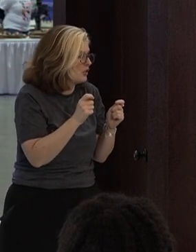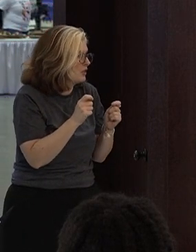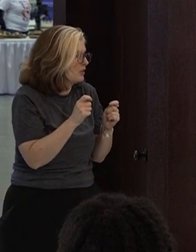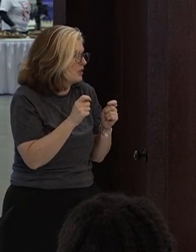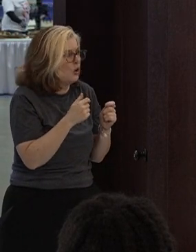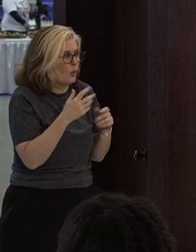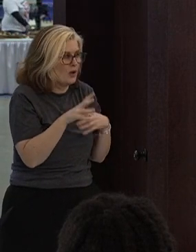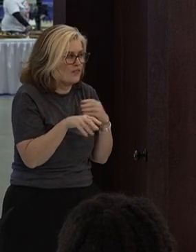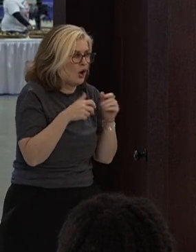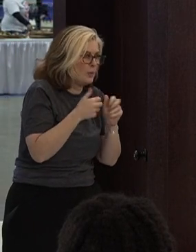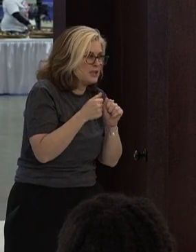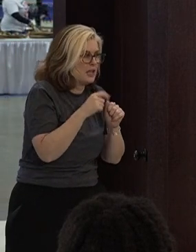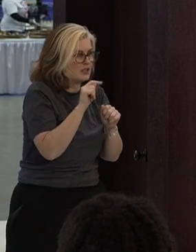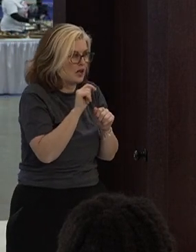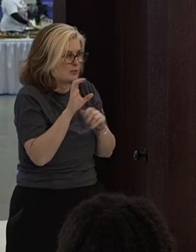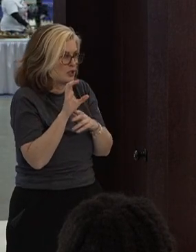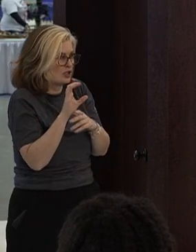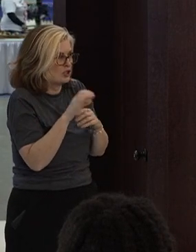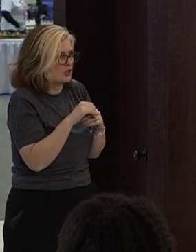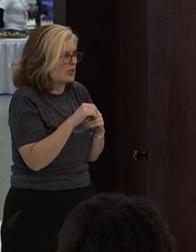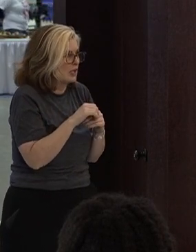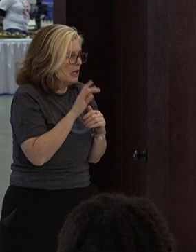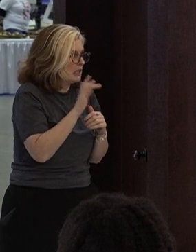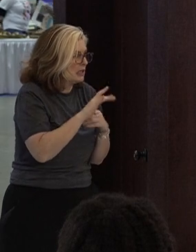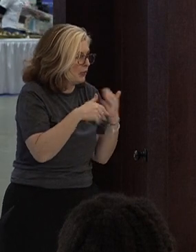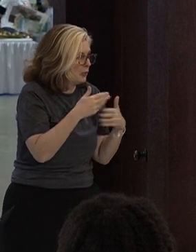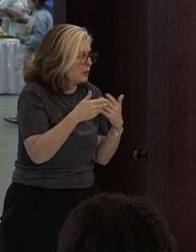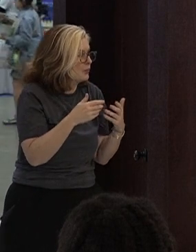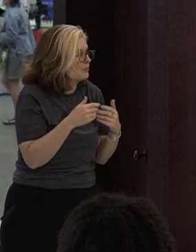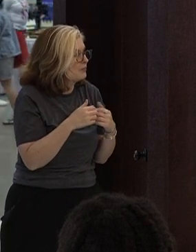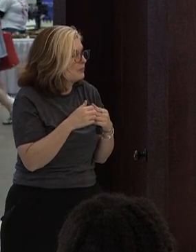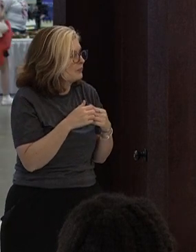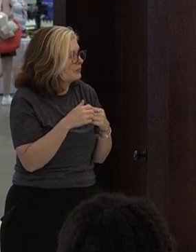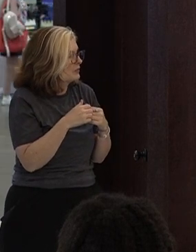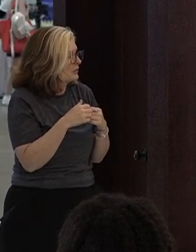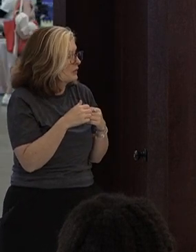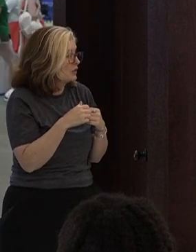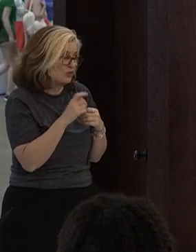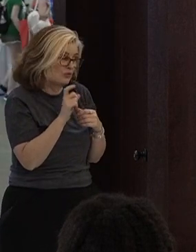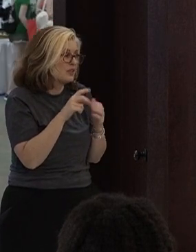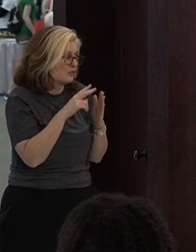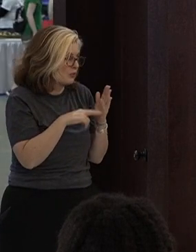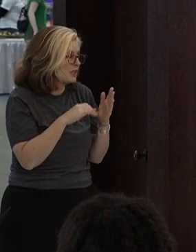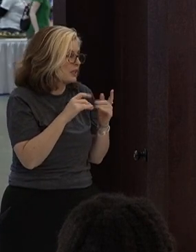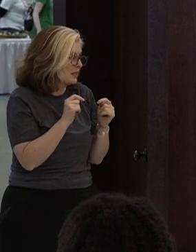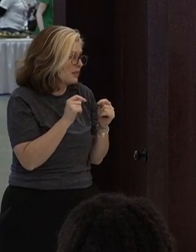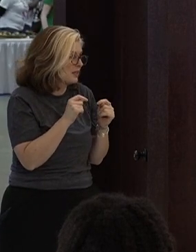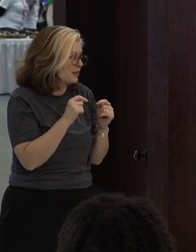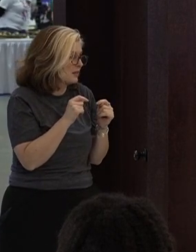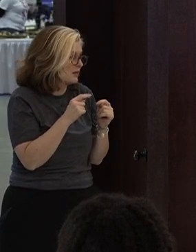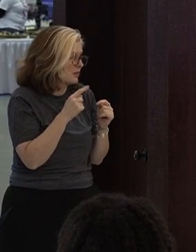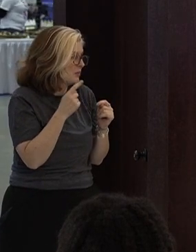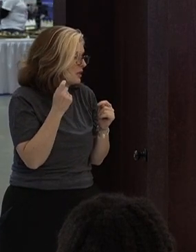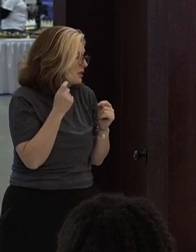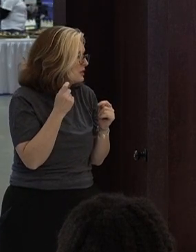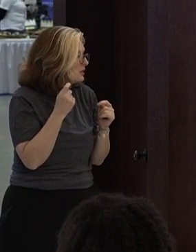say, we changed our terms of service and click through here. So you do need to read that because